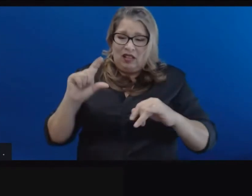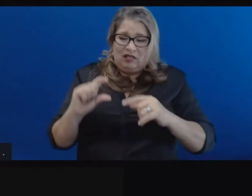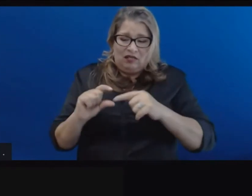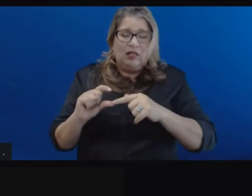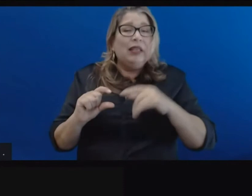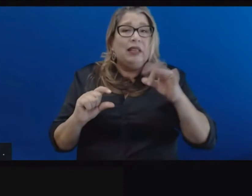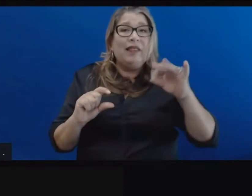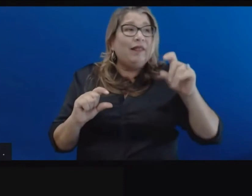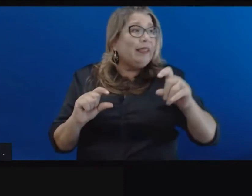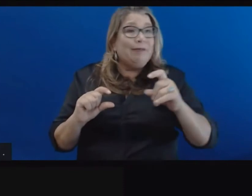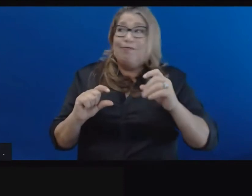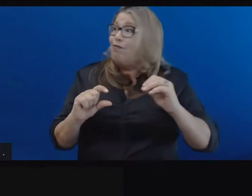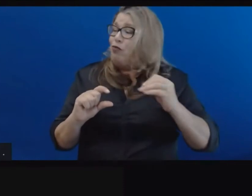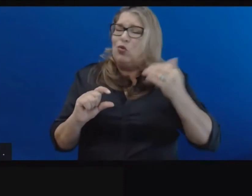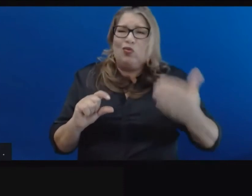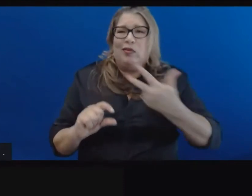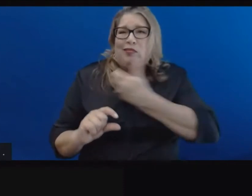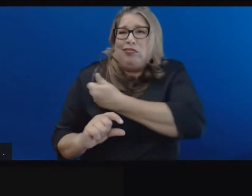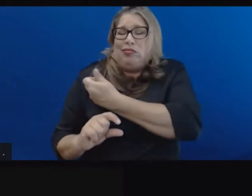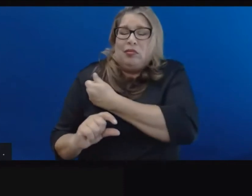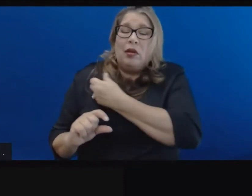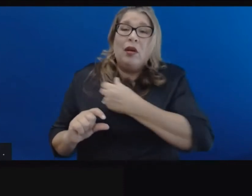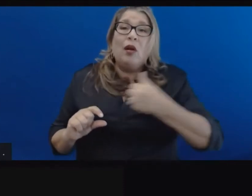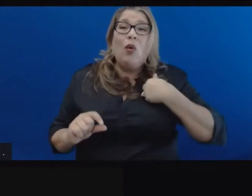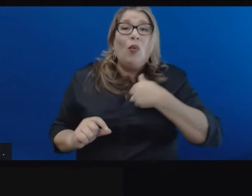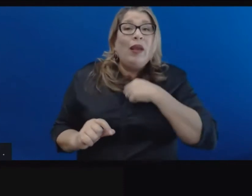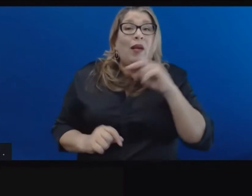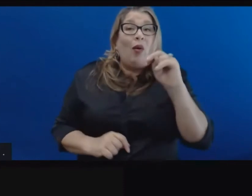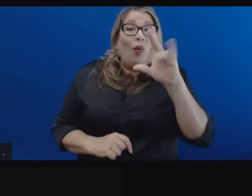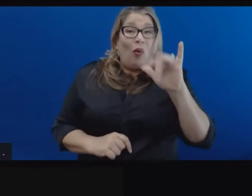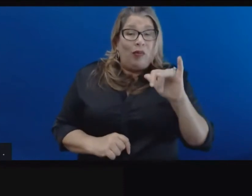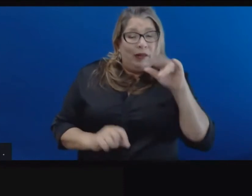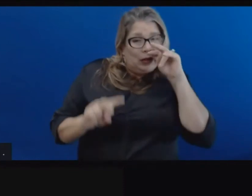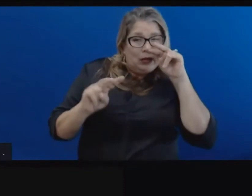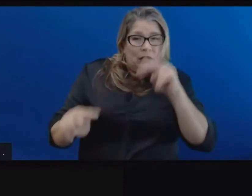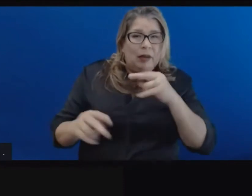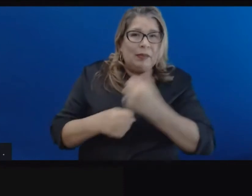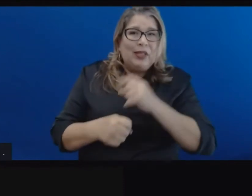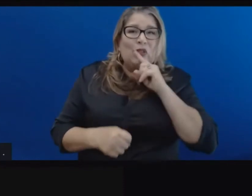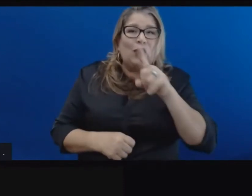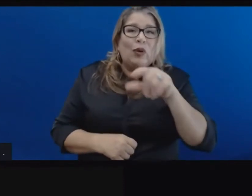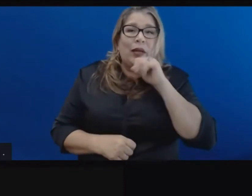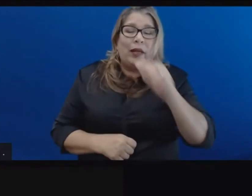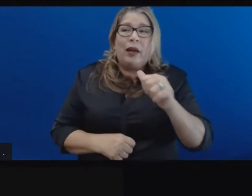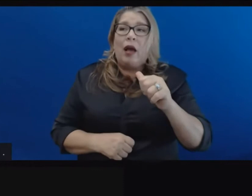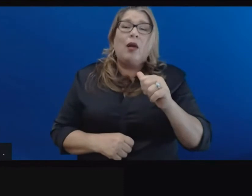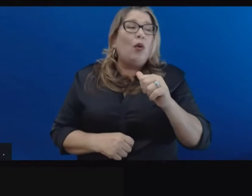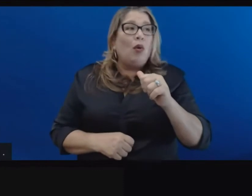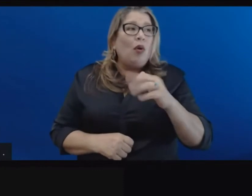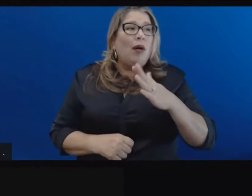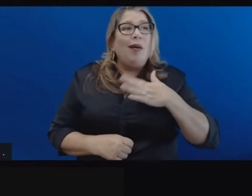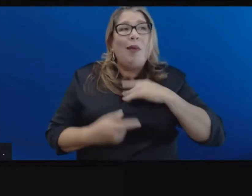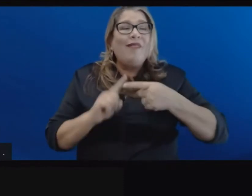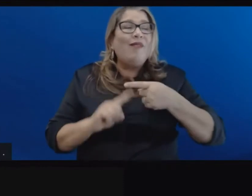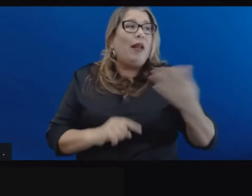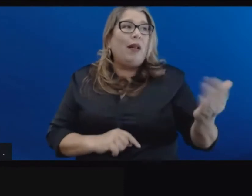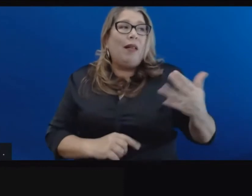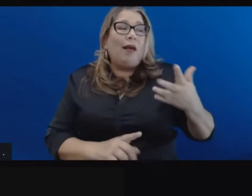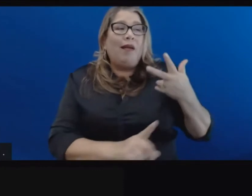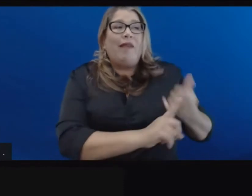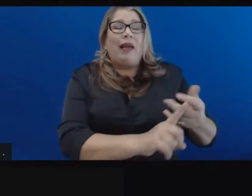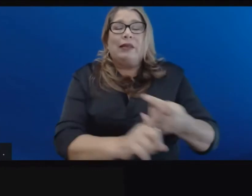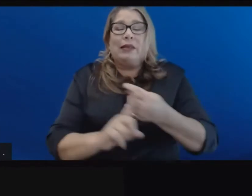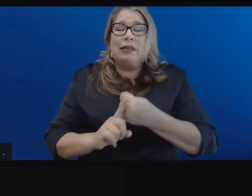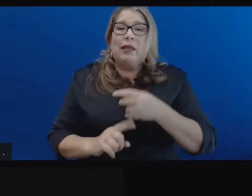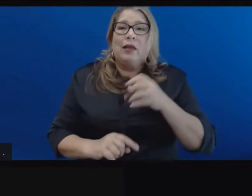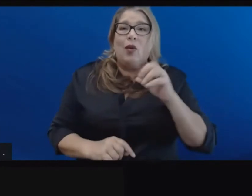violations of our tiers, people who might turn to make a profit on vaccinating others, that is what we're concerned about. But if in the